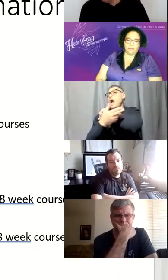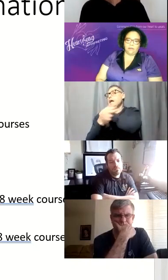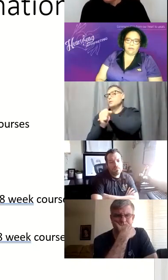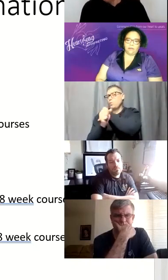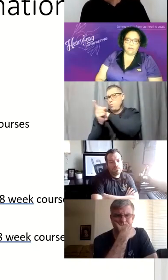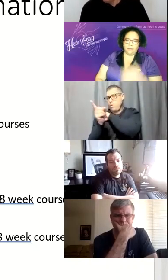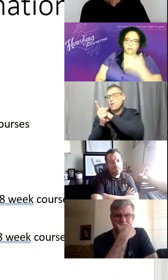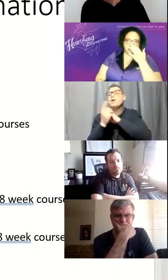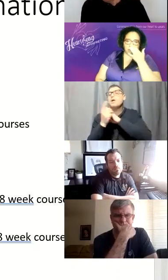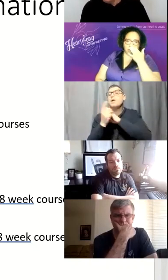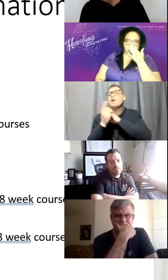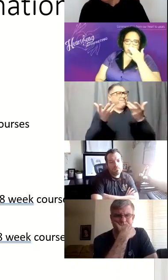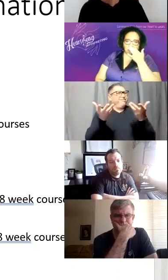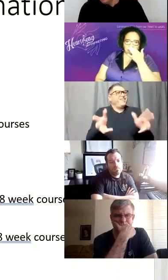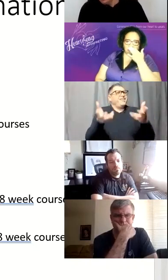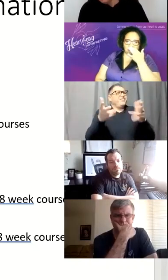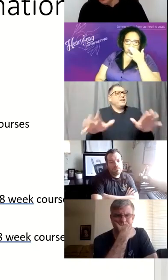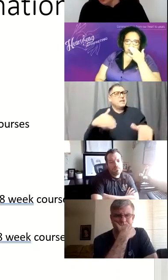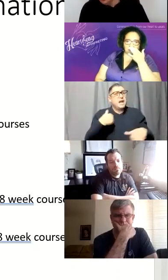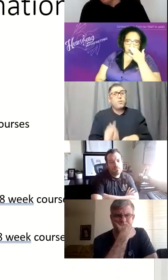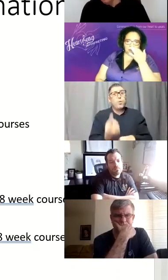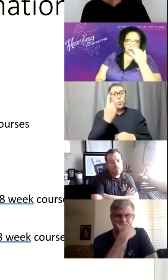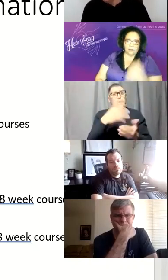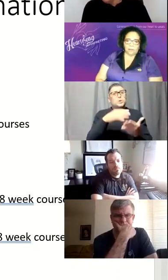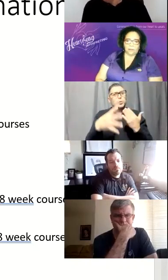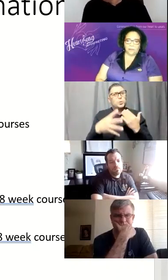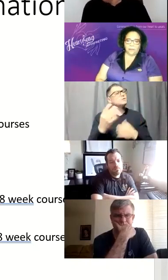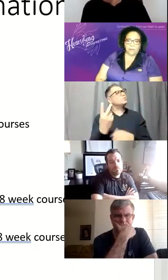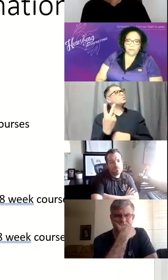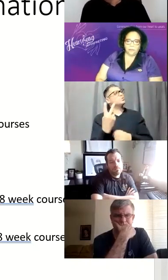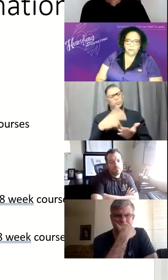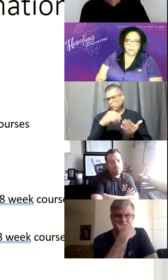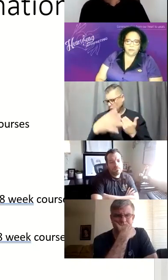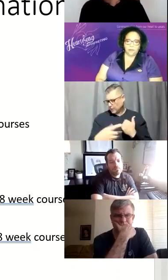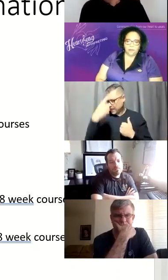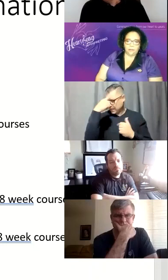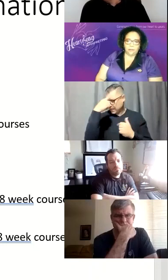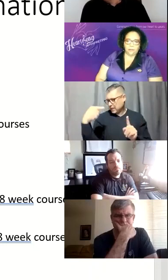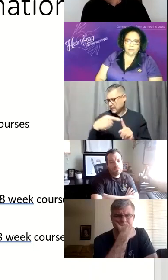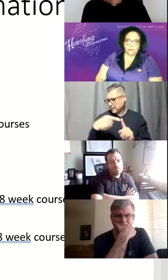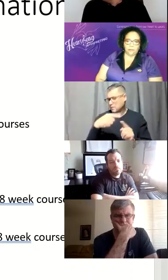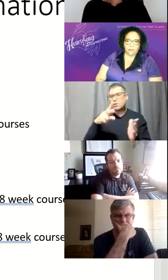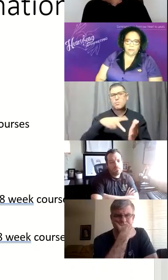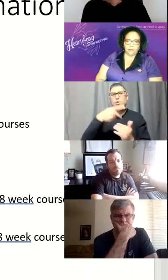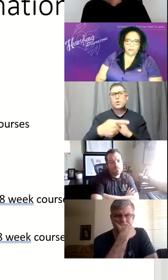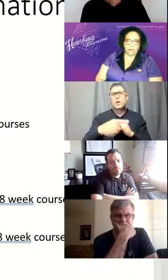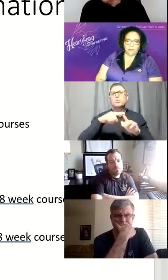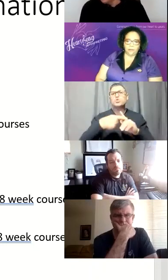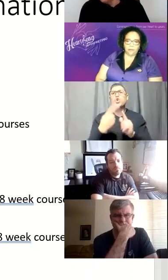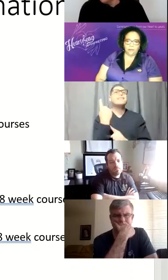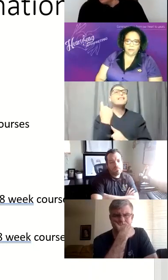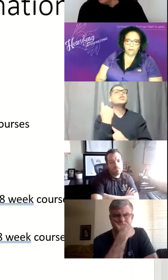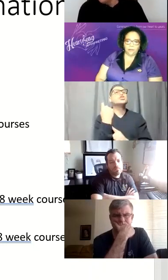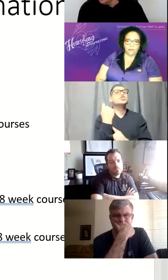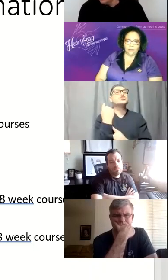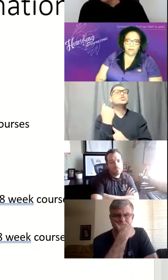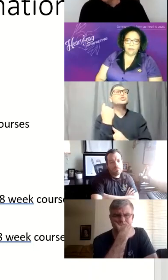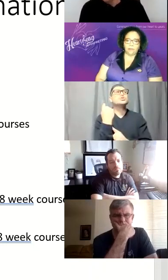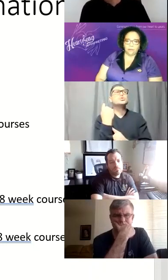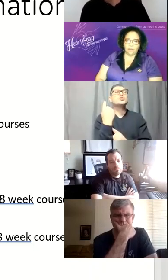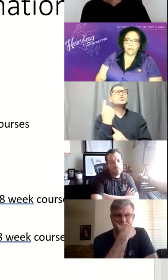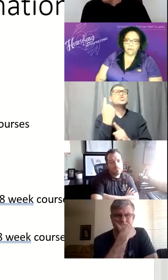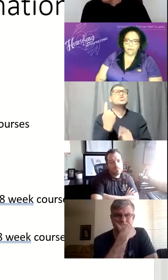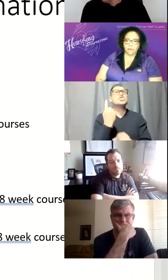we already have had a student or two, and this program we've only started since I think last year or the year and a